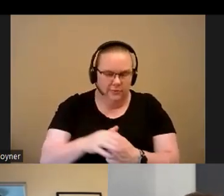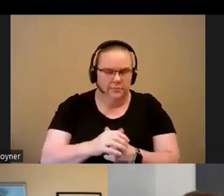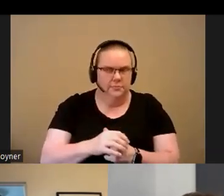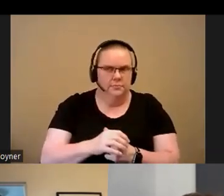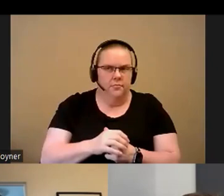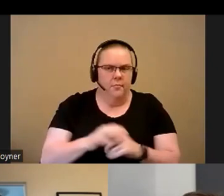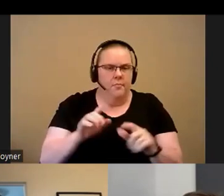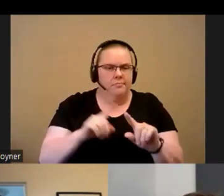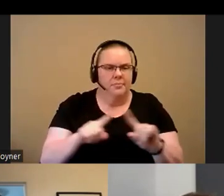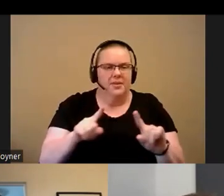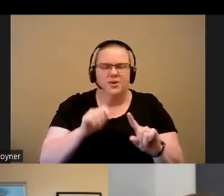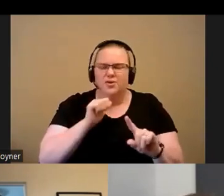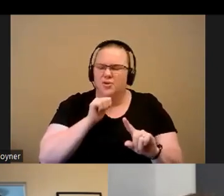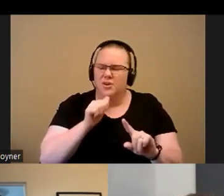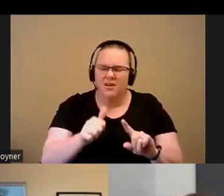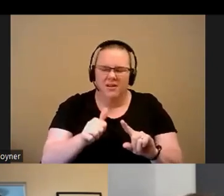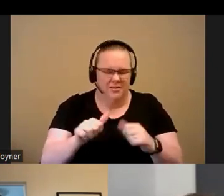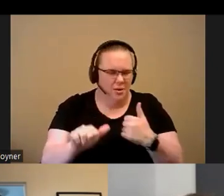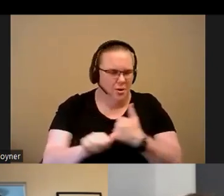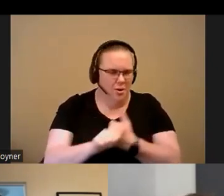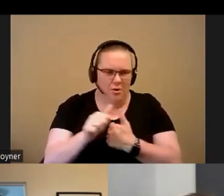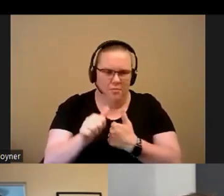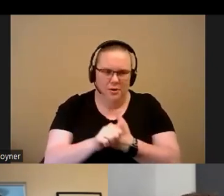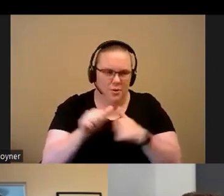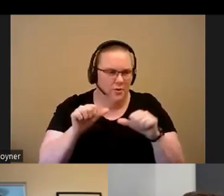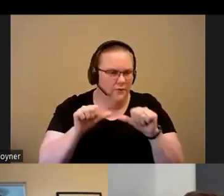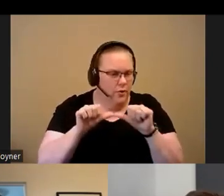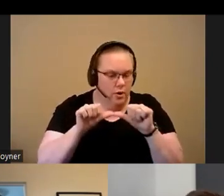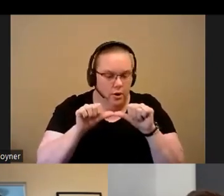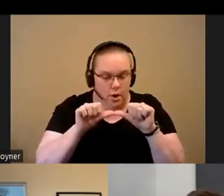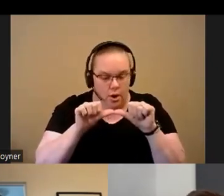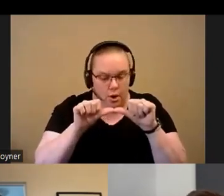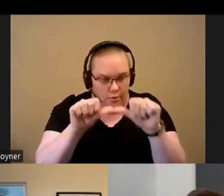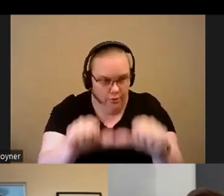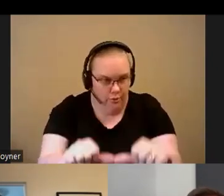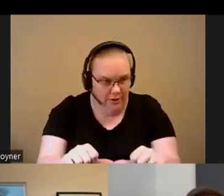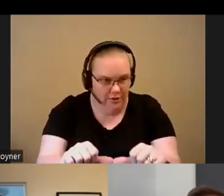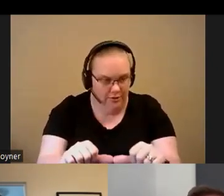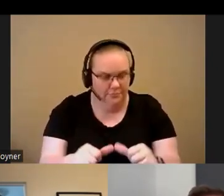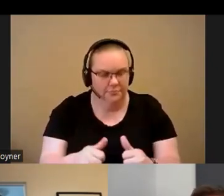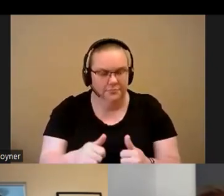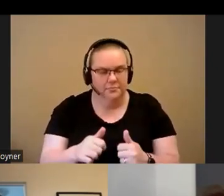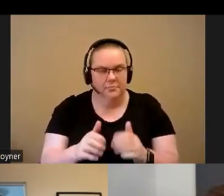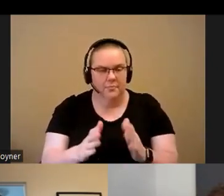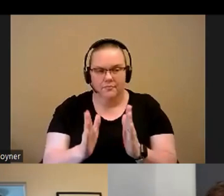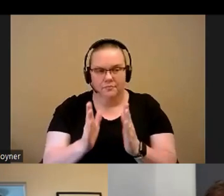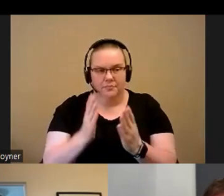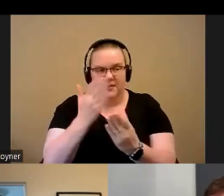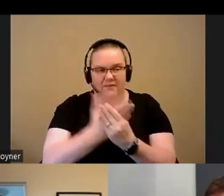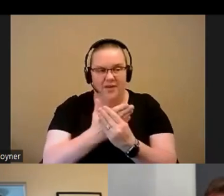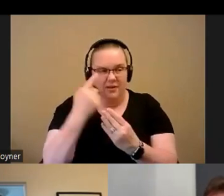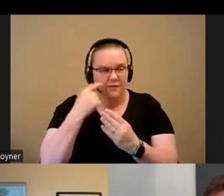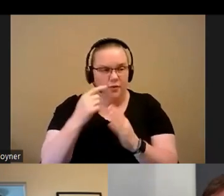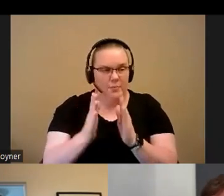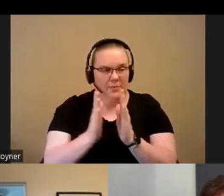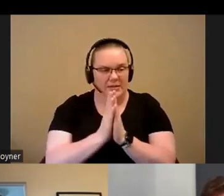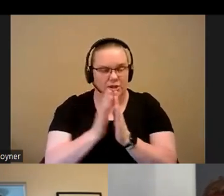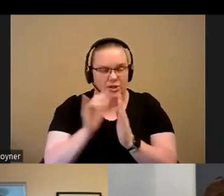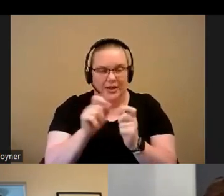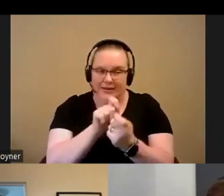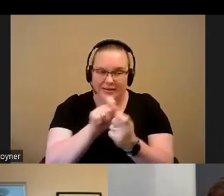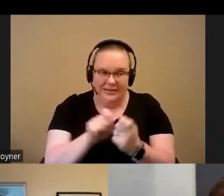There's no particular harm in going for the long duration and filing a petition that is